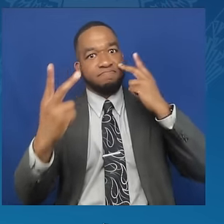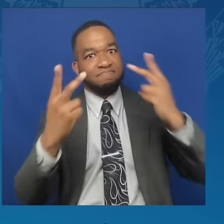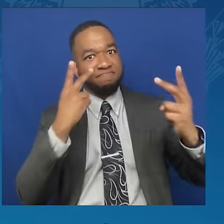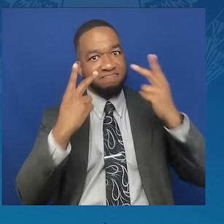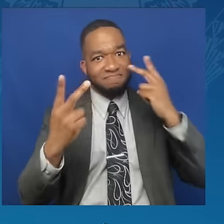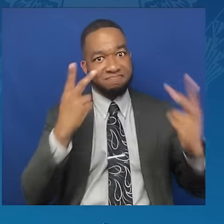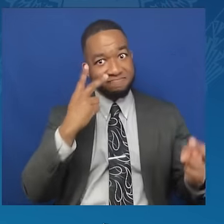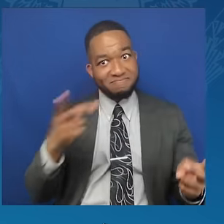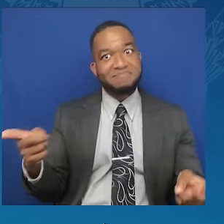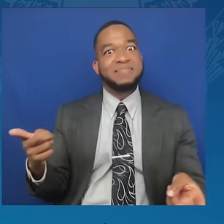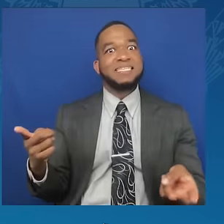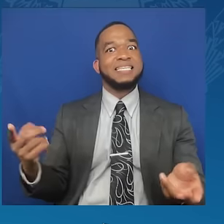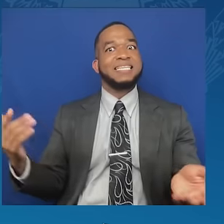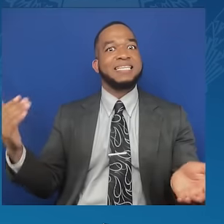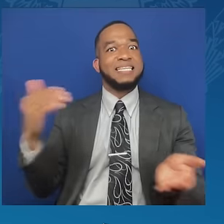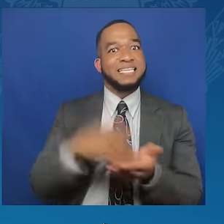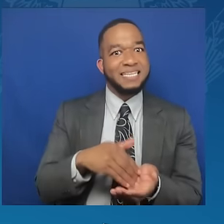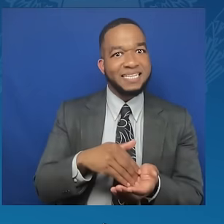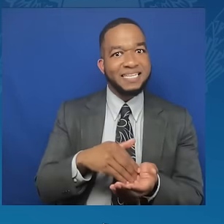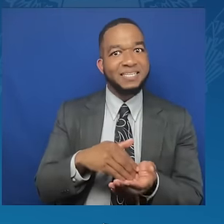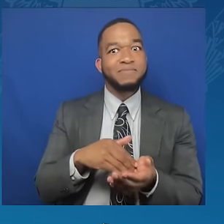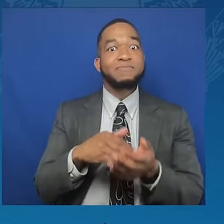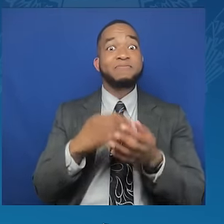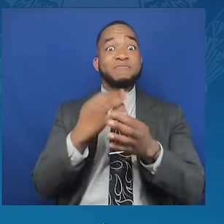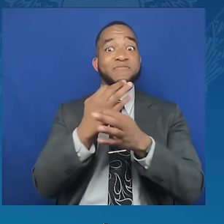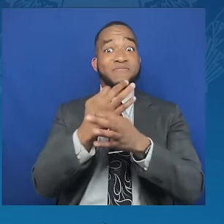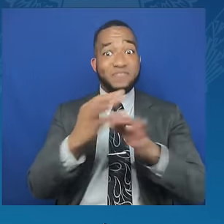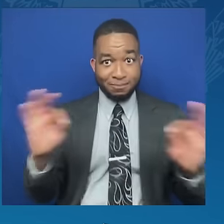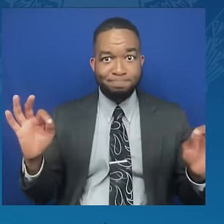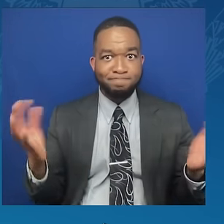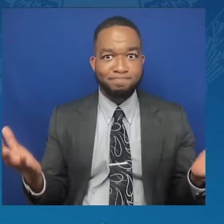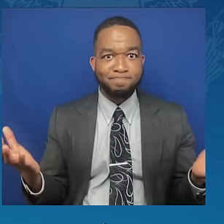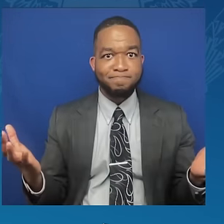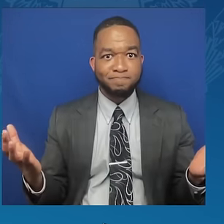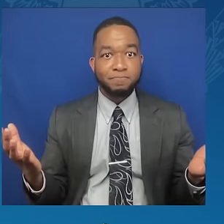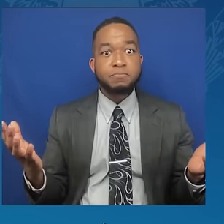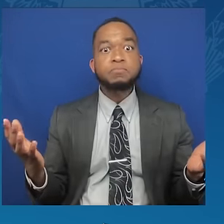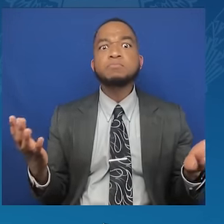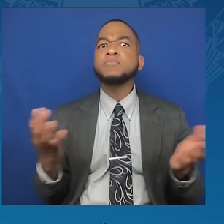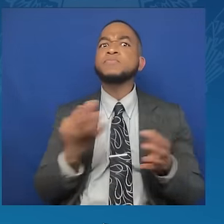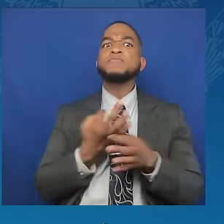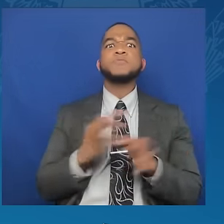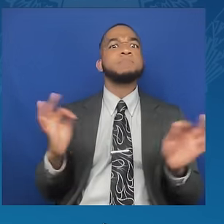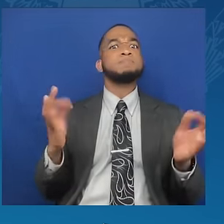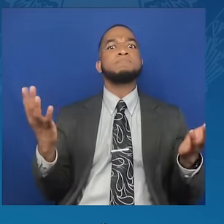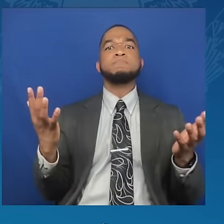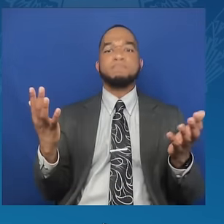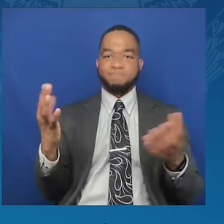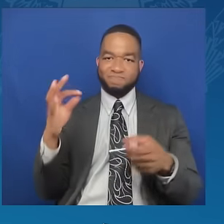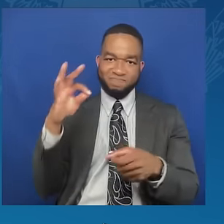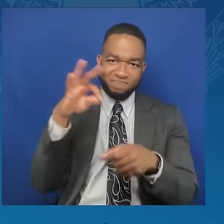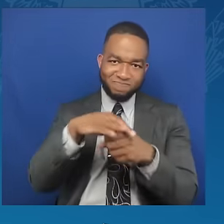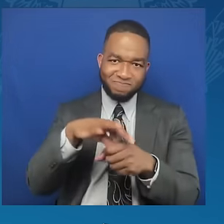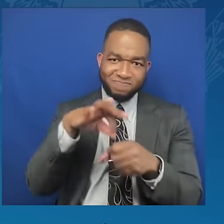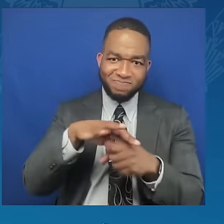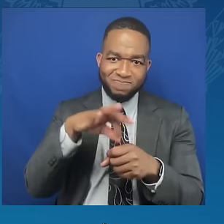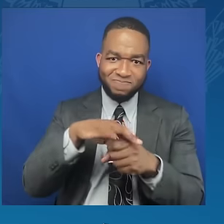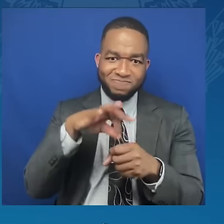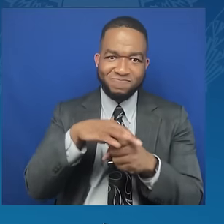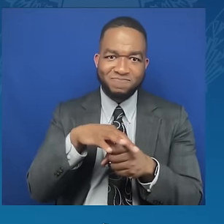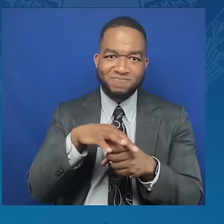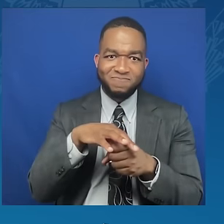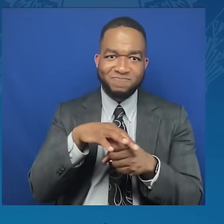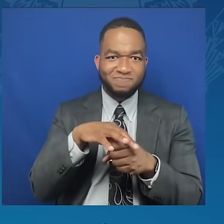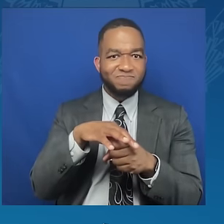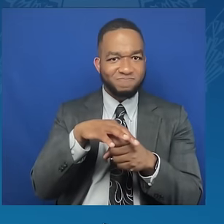that unlocks all others, the freedom to vote, the sacred freedom to vote. Today,